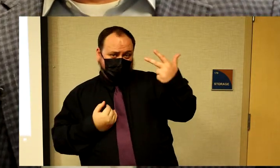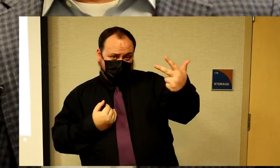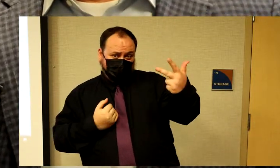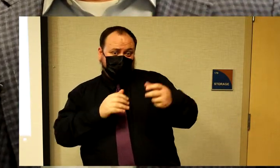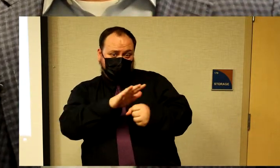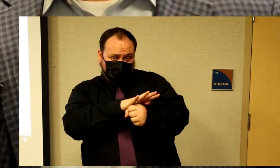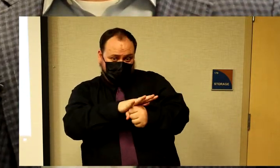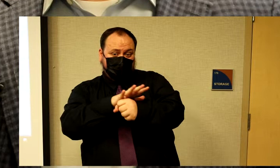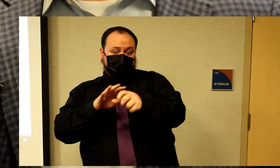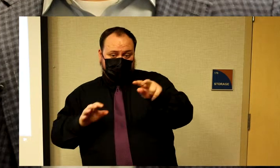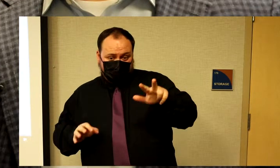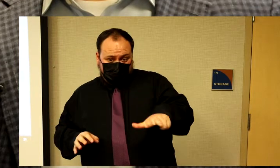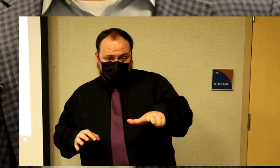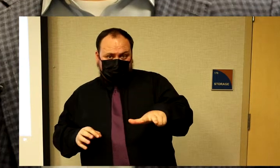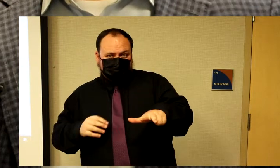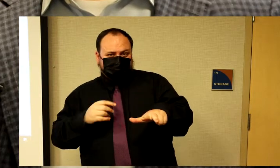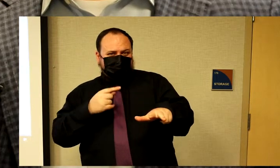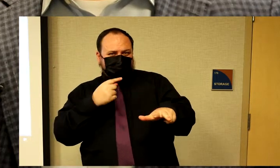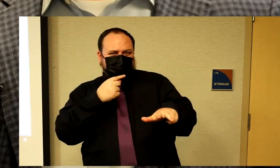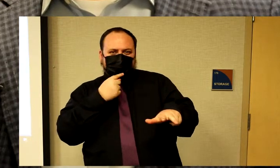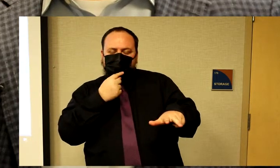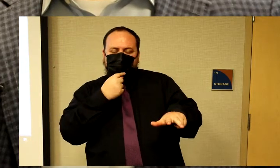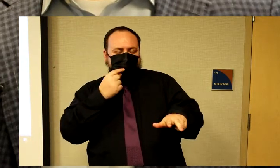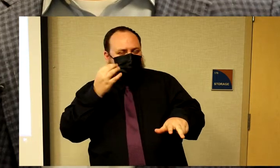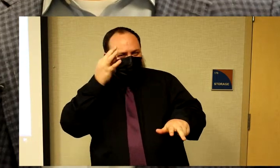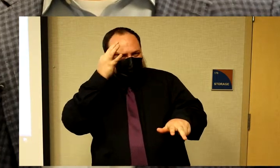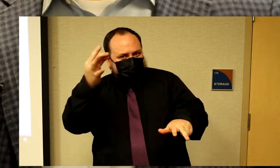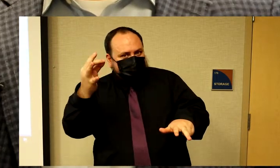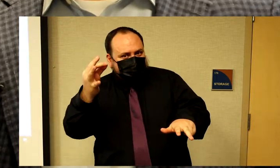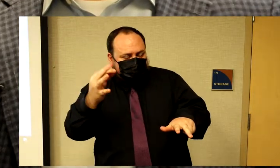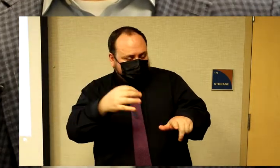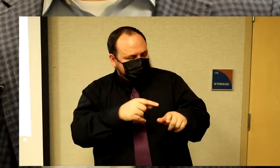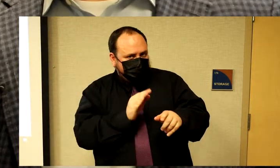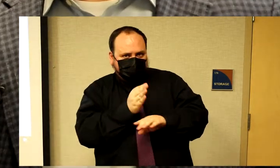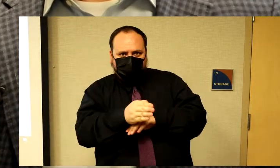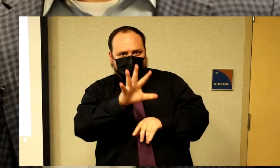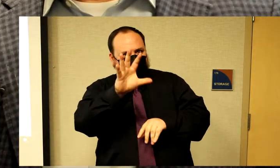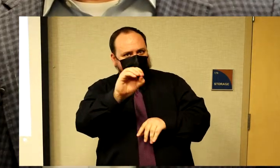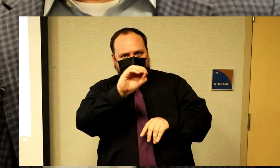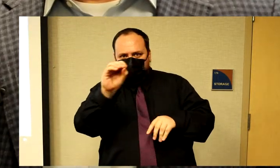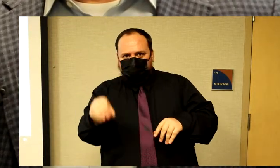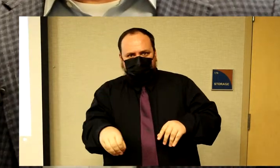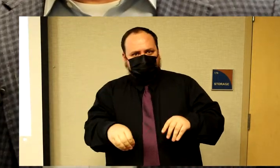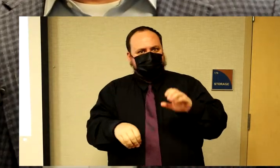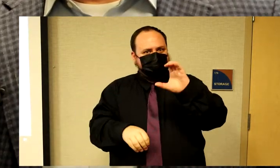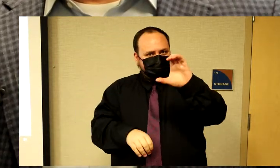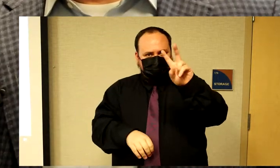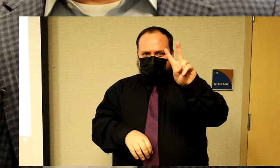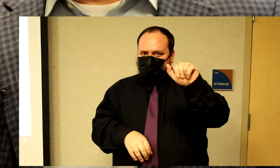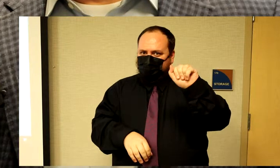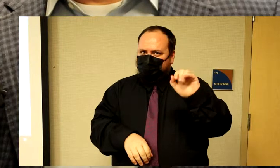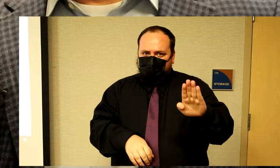districts that are barely over 50 HCDAP. Oh, okay.